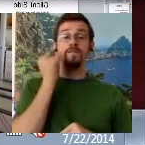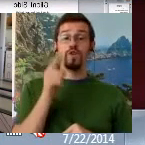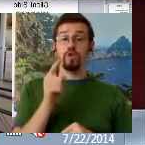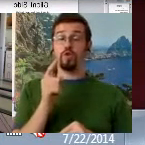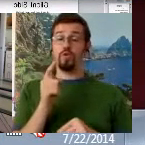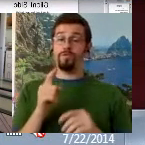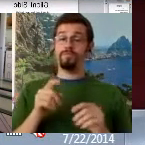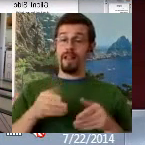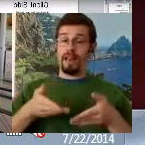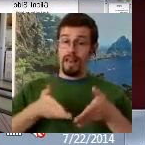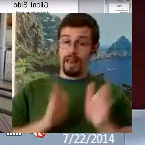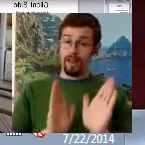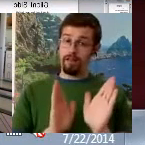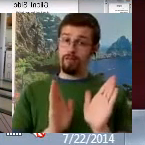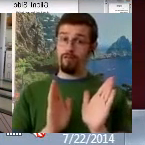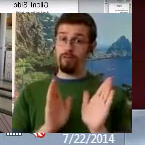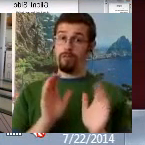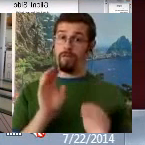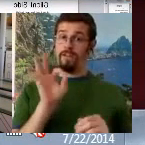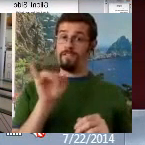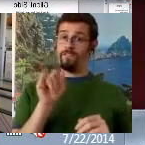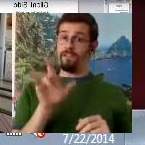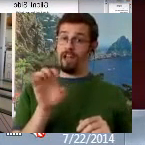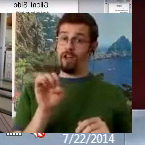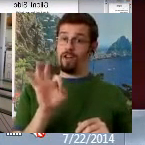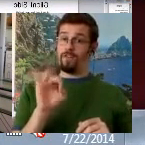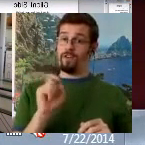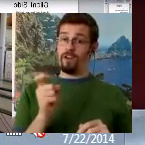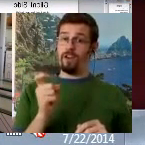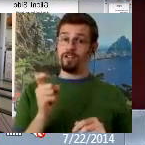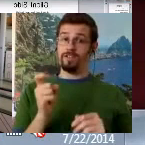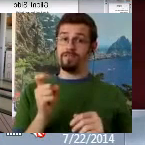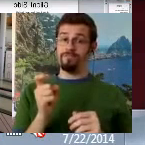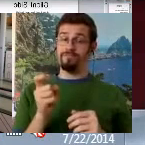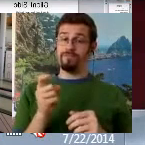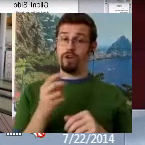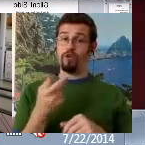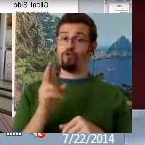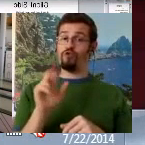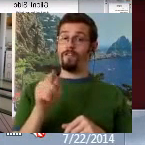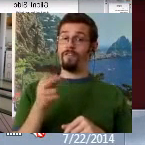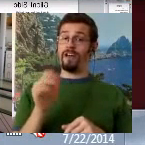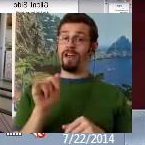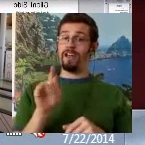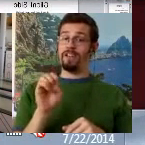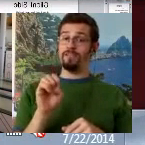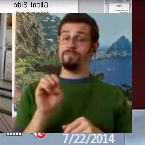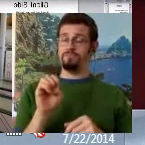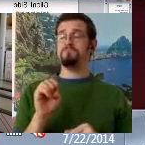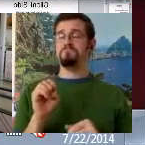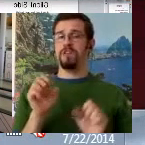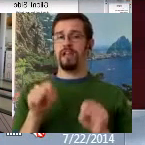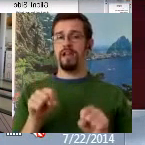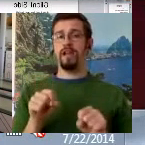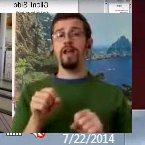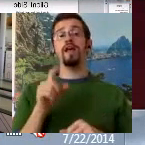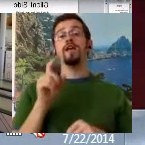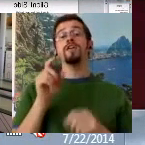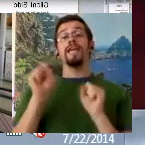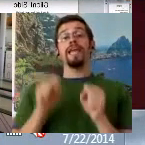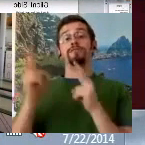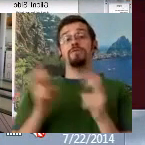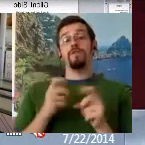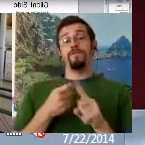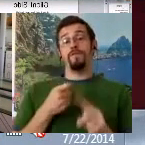it, and the source for creating that TrueType font is available on GitHub. You can go to